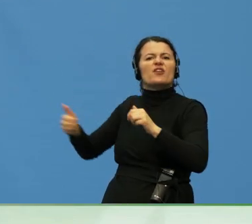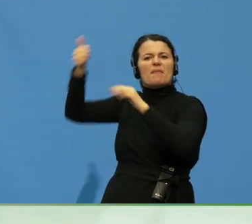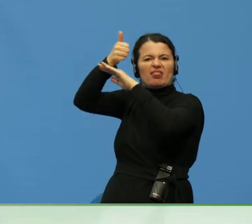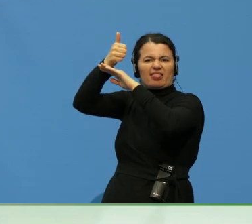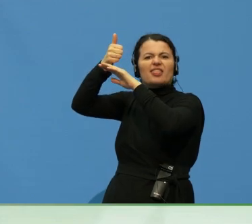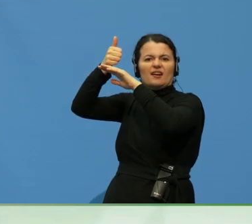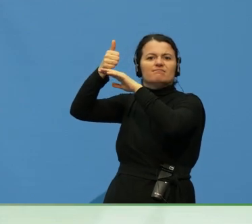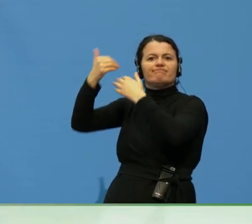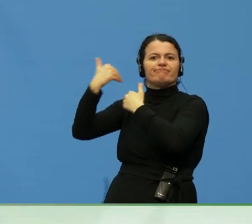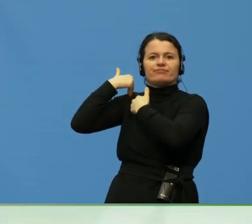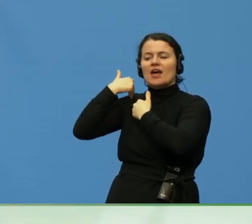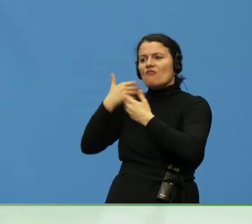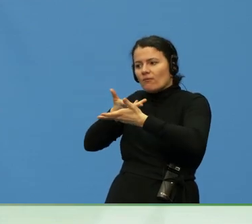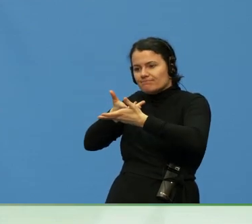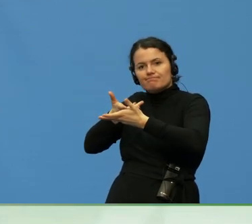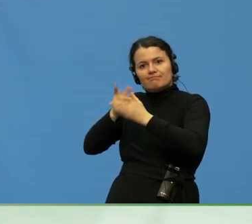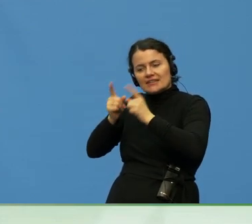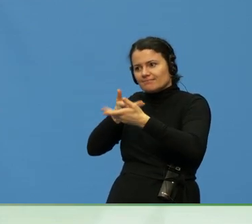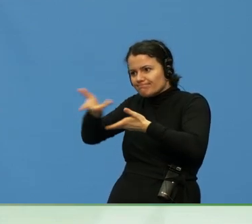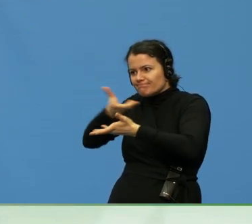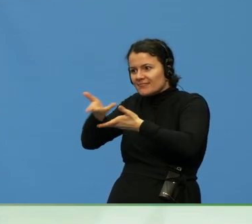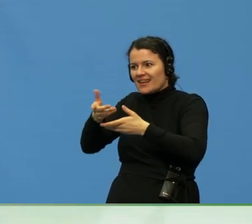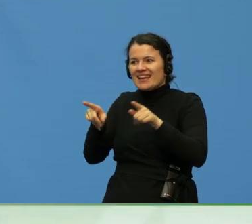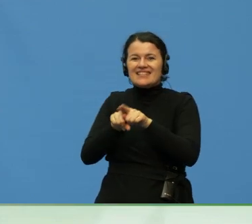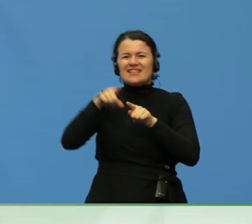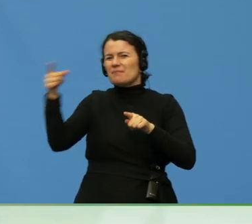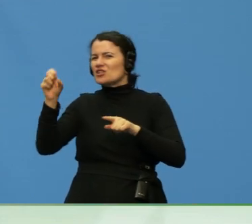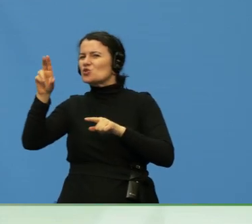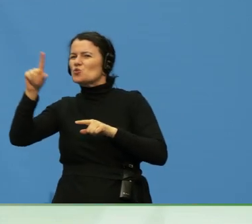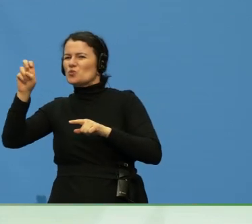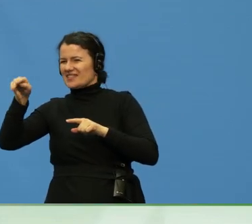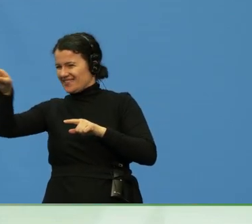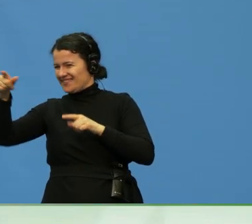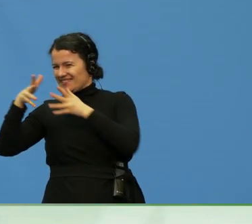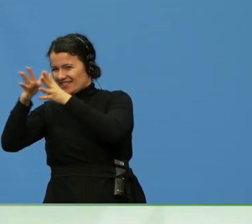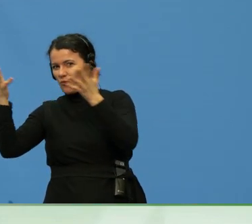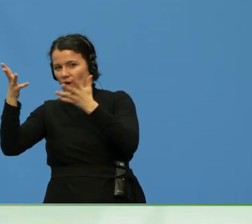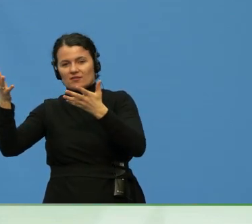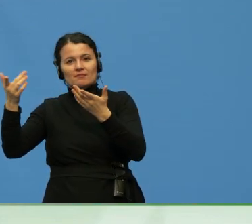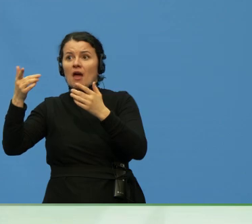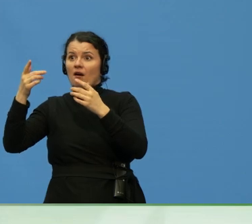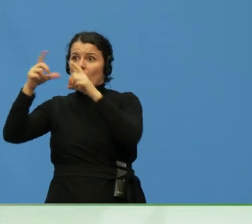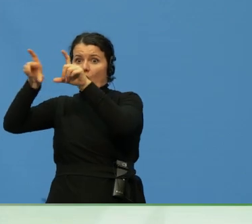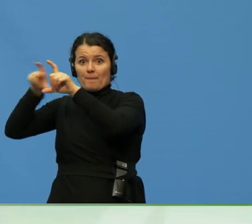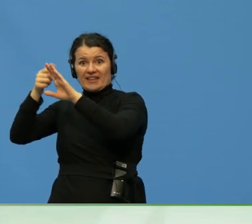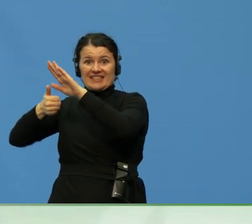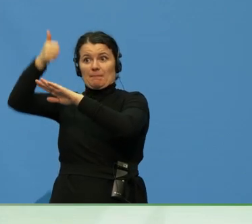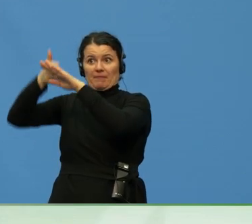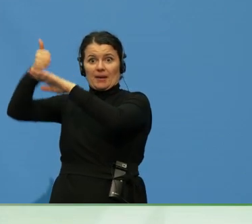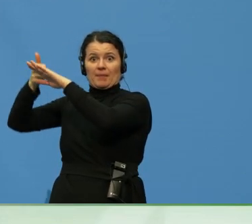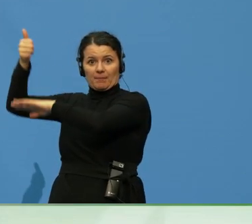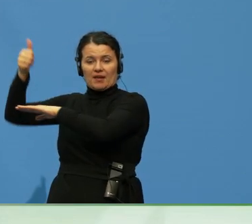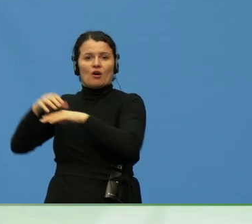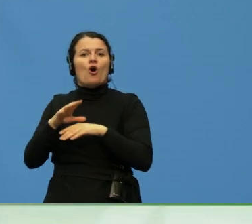effort to have the people, Susan, you were talking about at the table, the people who were the Air Canadas, and not the lawyer for Air